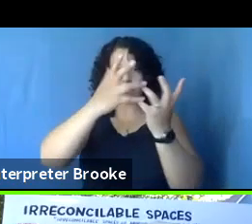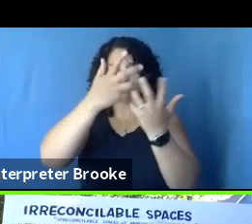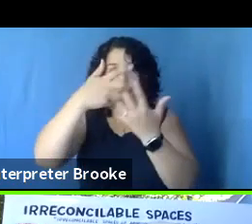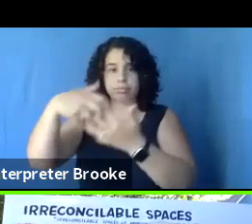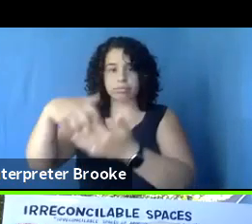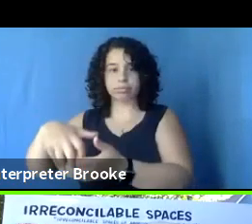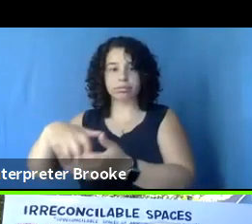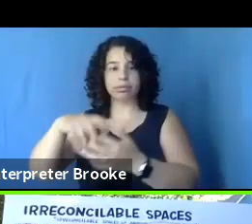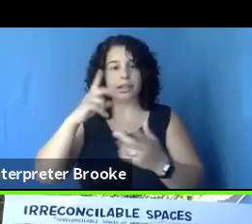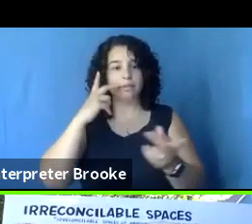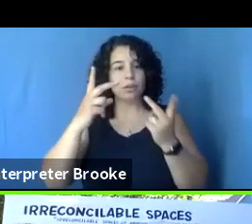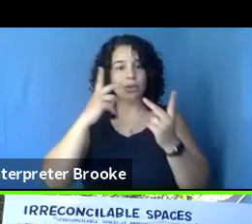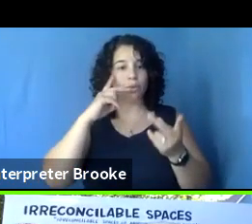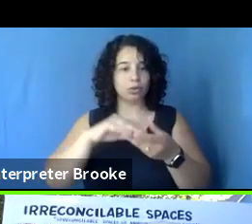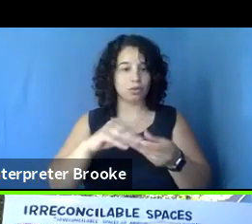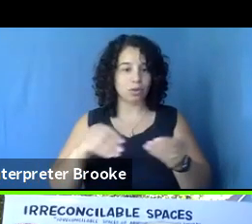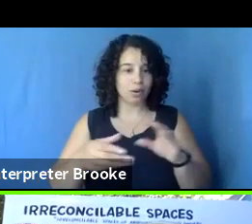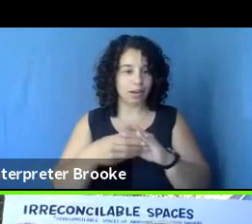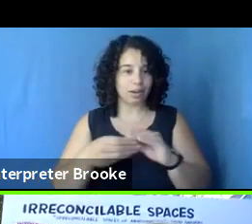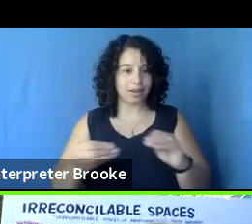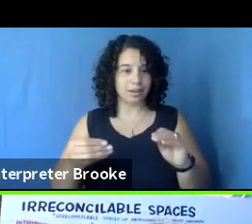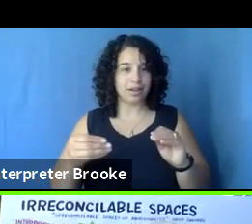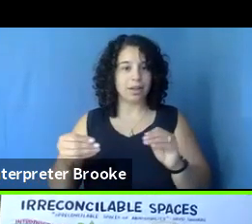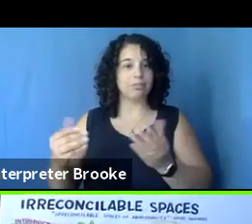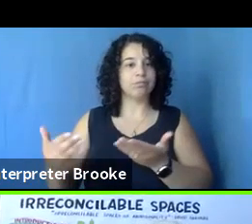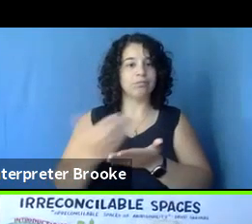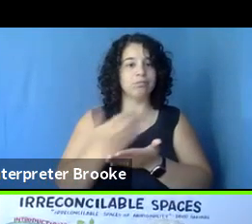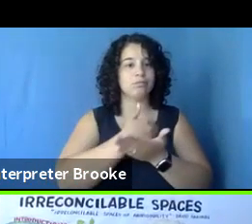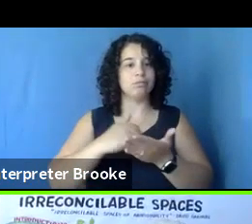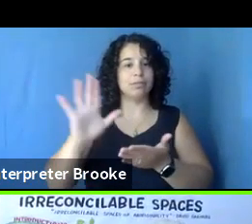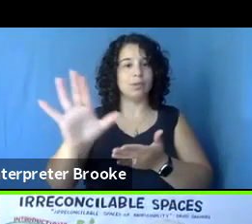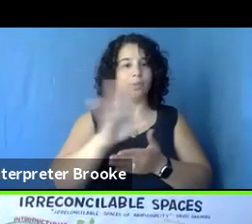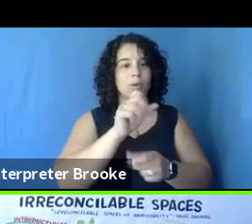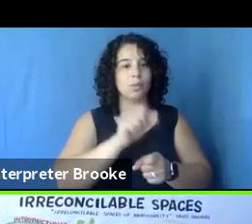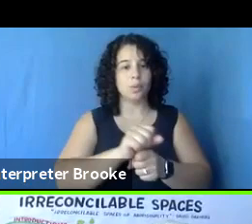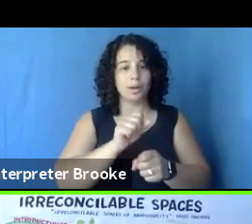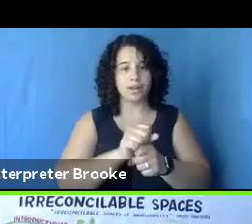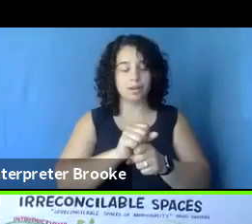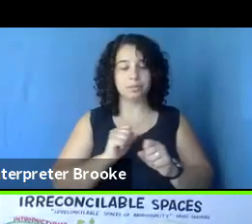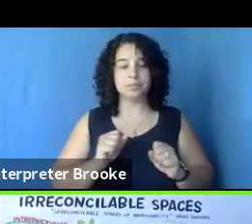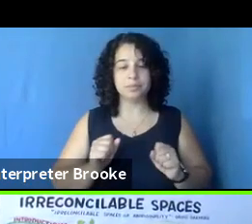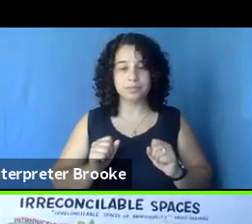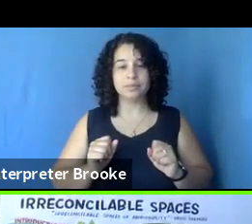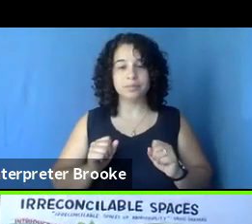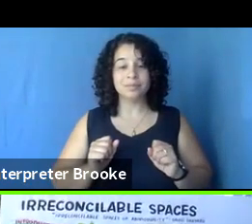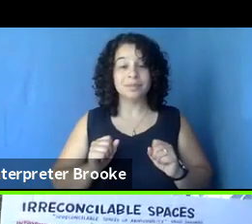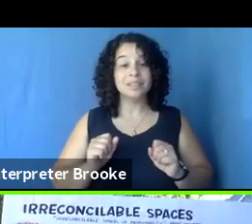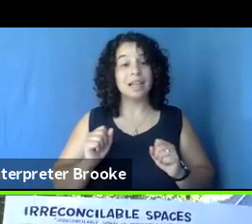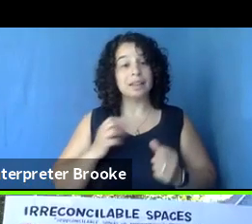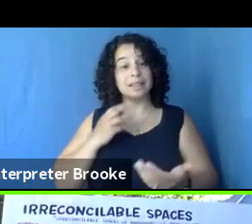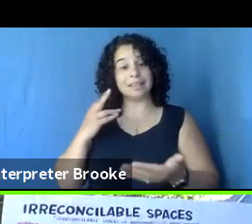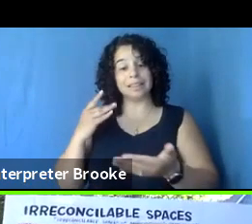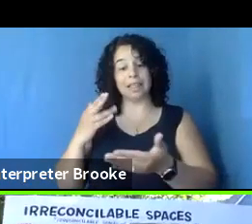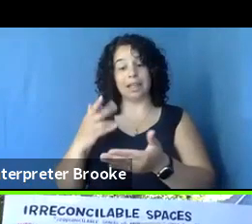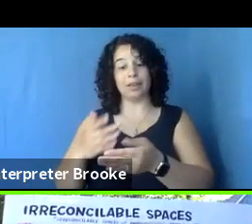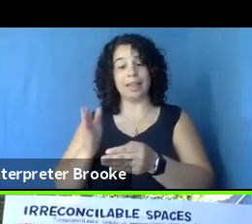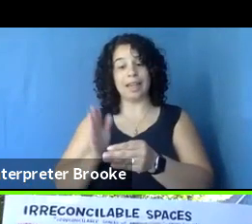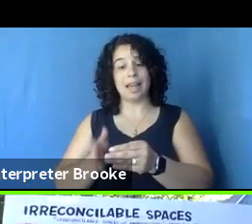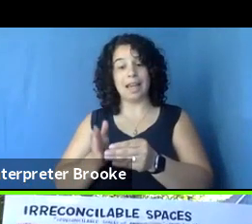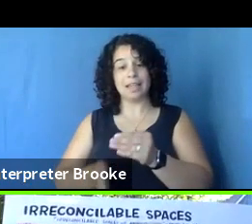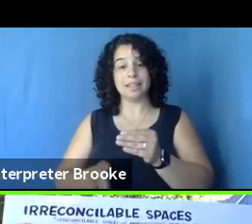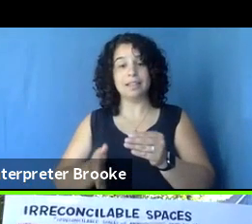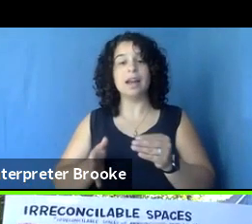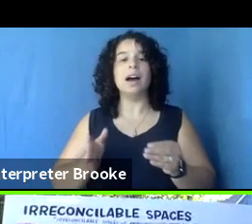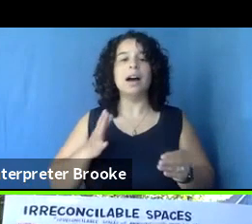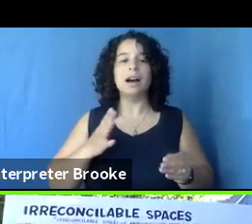And I am excited to share near the end some of the choices about why I